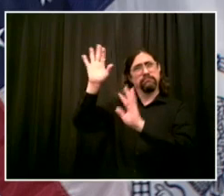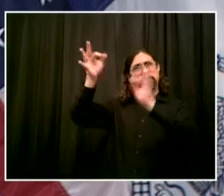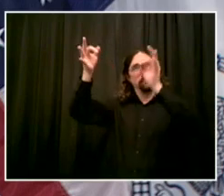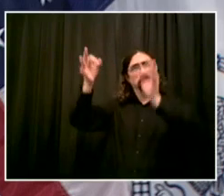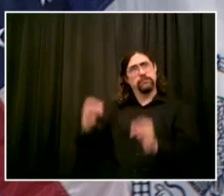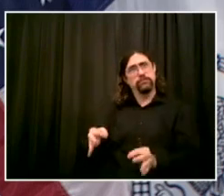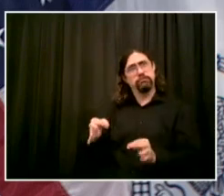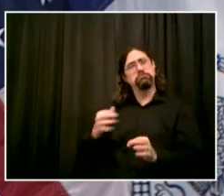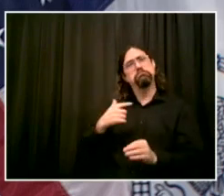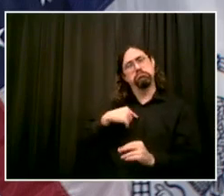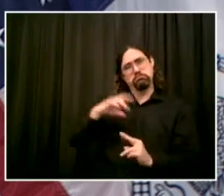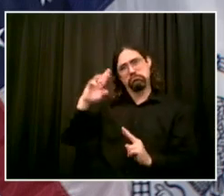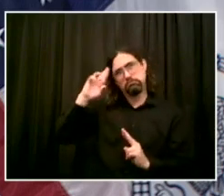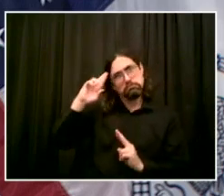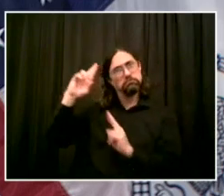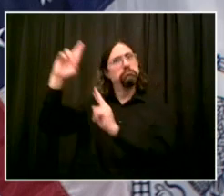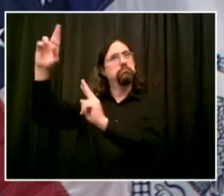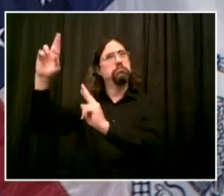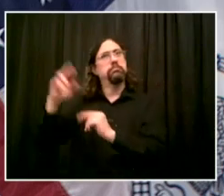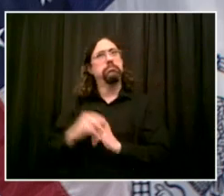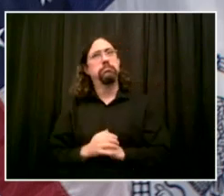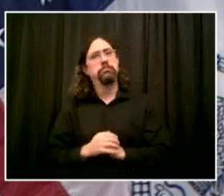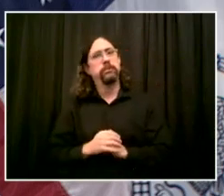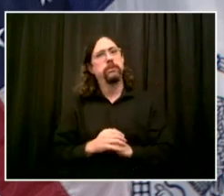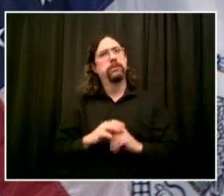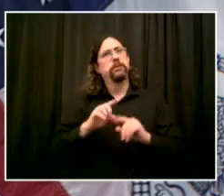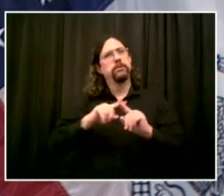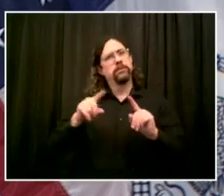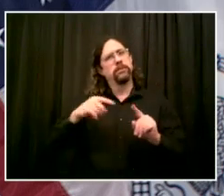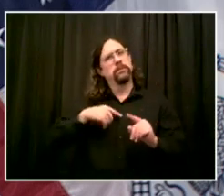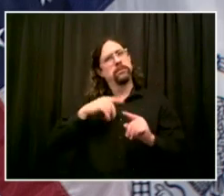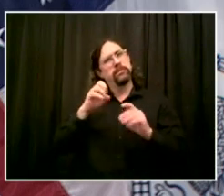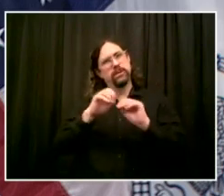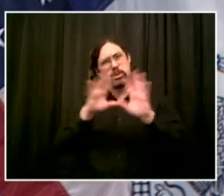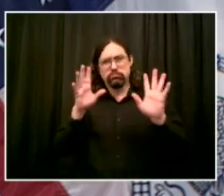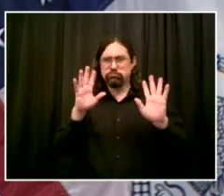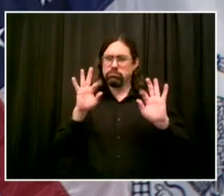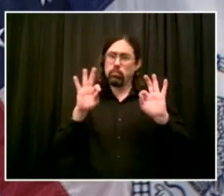to open these businesses and try and make them work the right way.